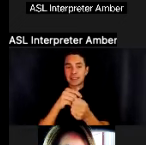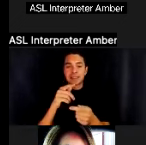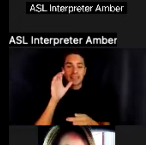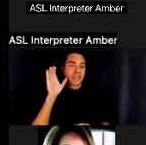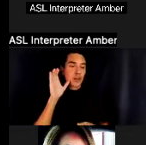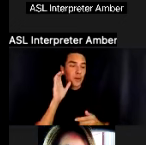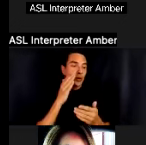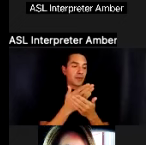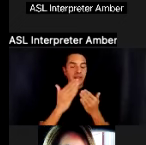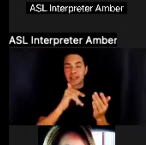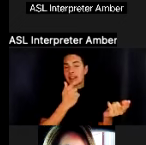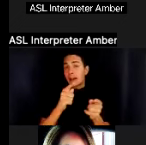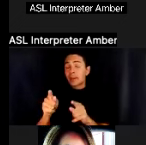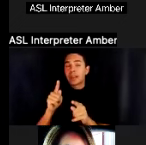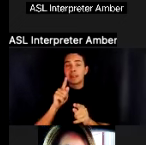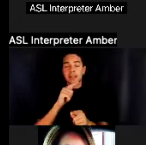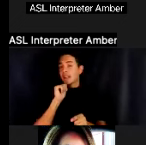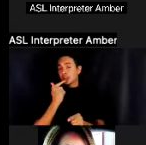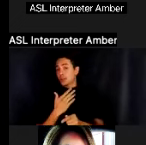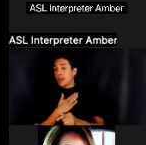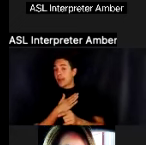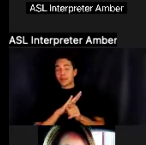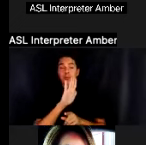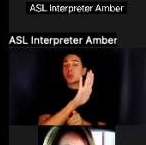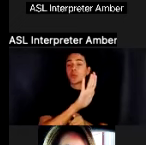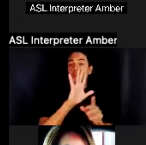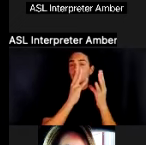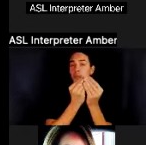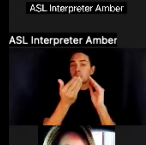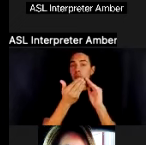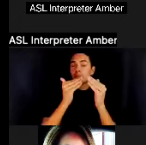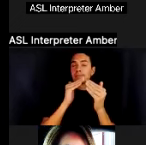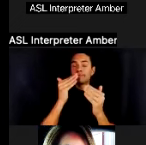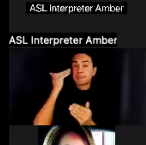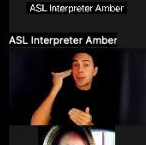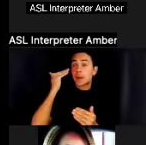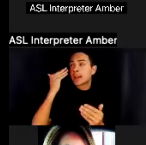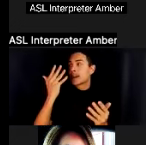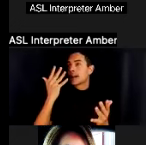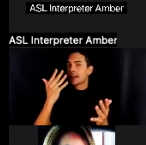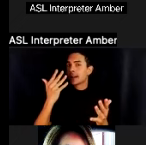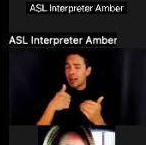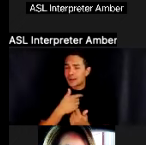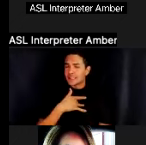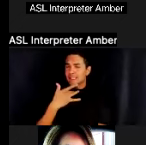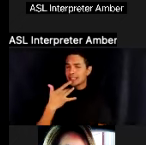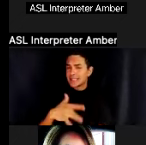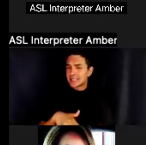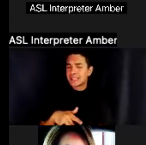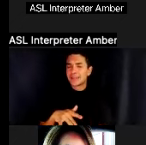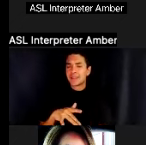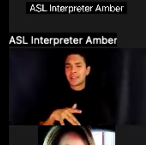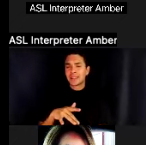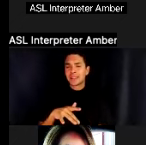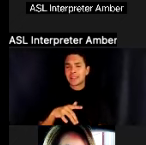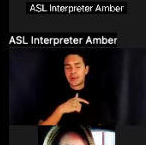that happen for other folks in their tribal communities, just knowing how sensitive some of this is and that